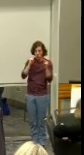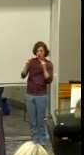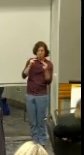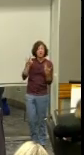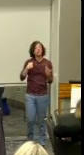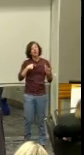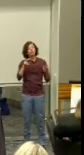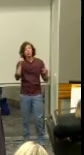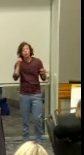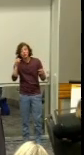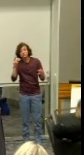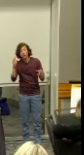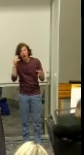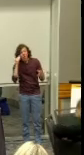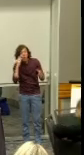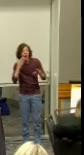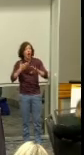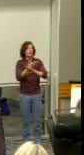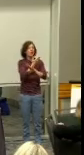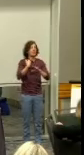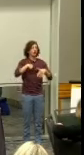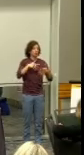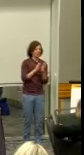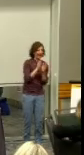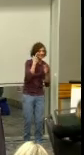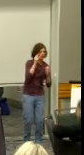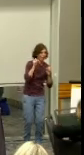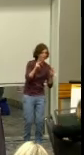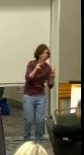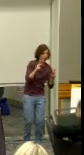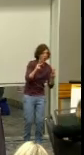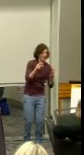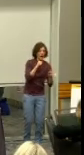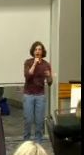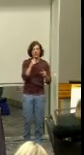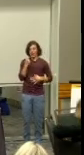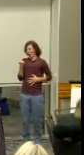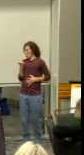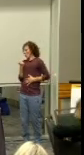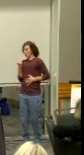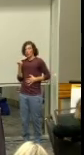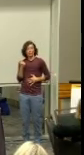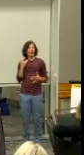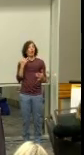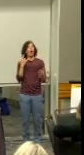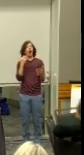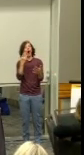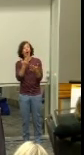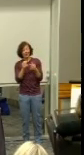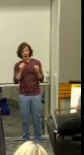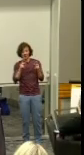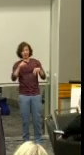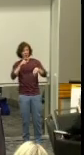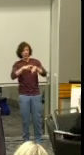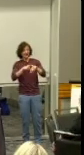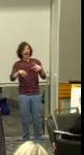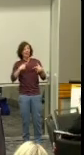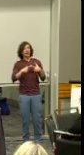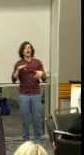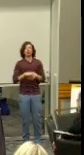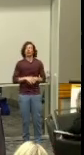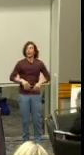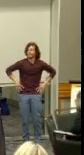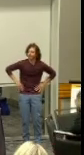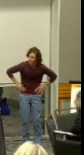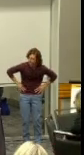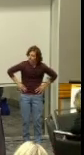before we were going into permit and not at the point of permitting and then having an oh crap moment, so. And that was bad because it was sewer related,